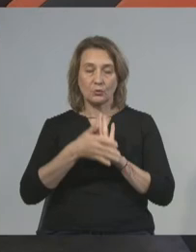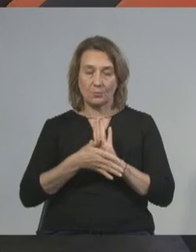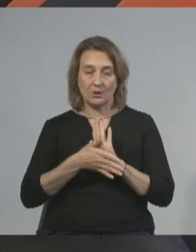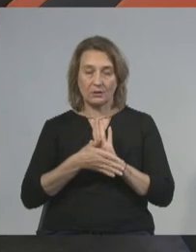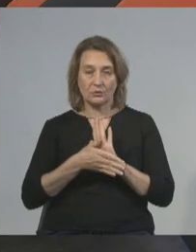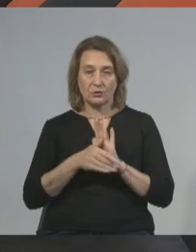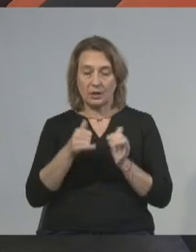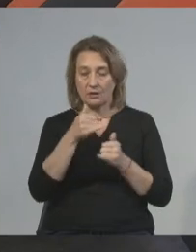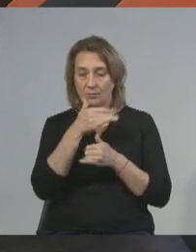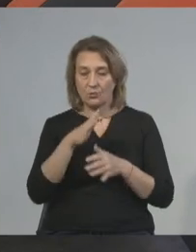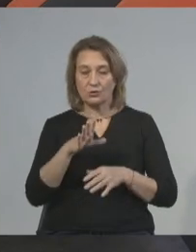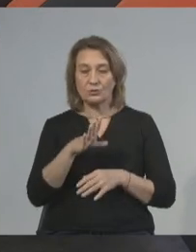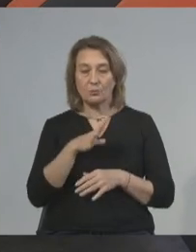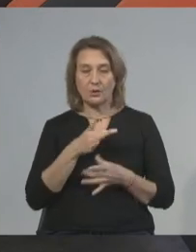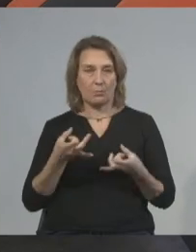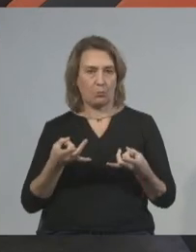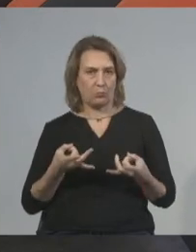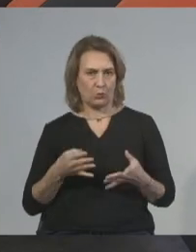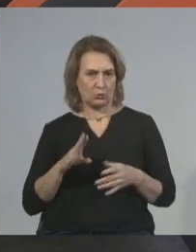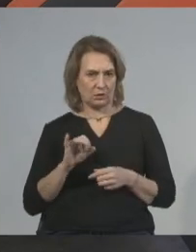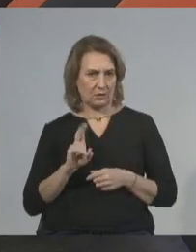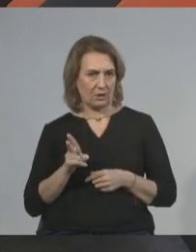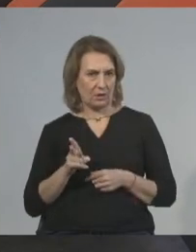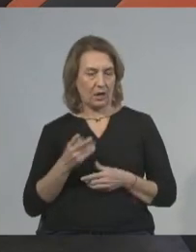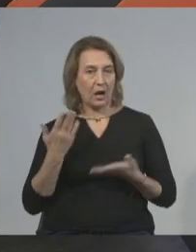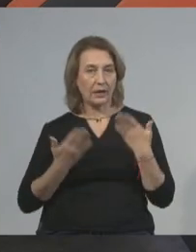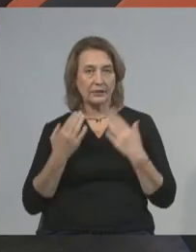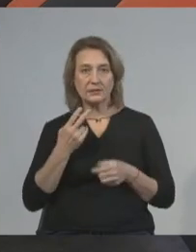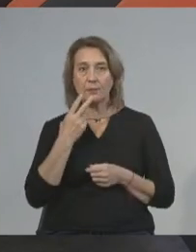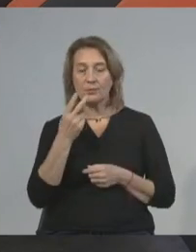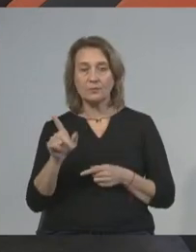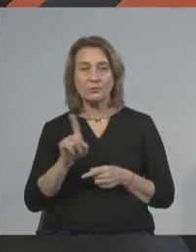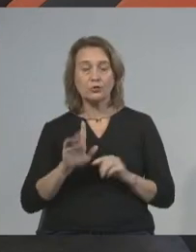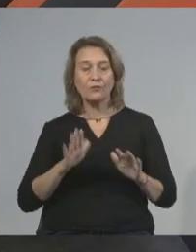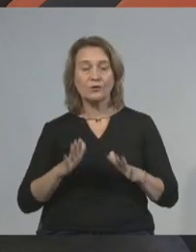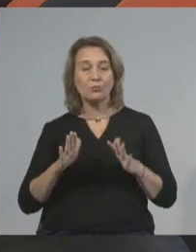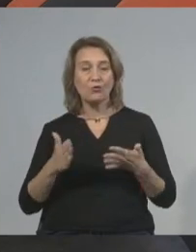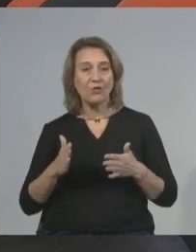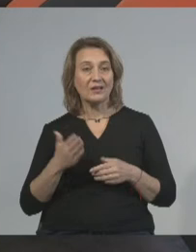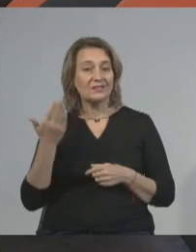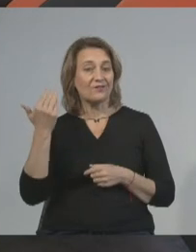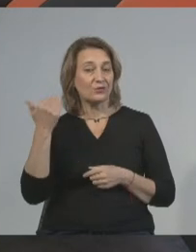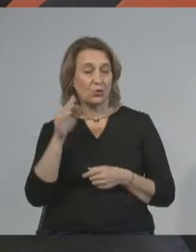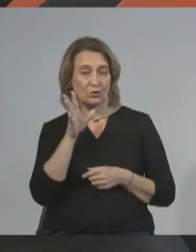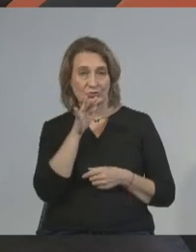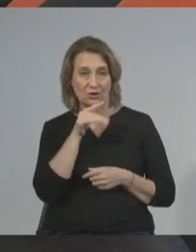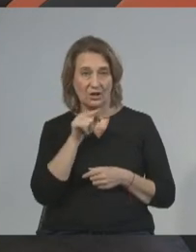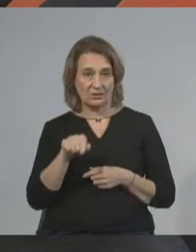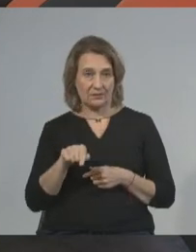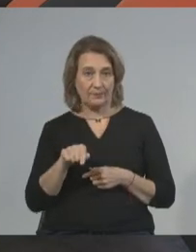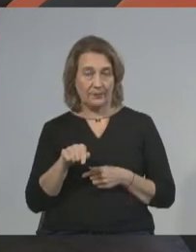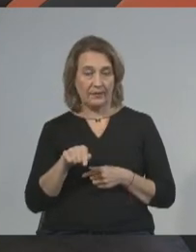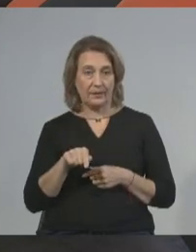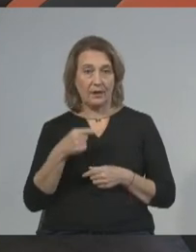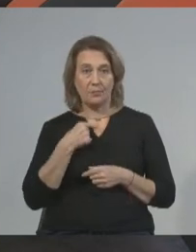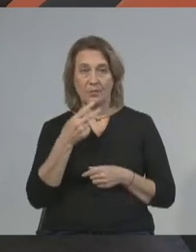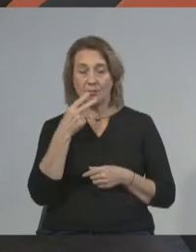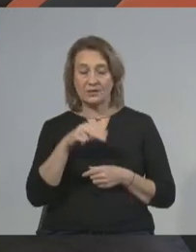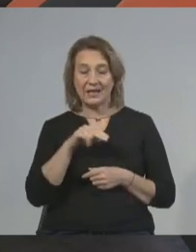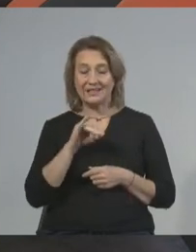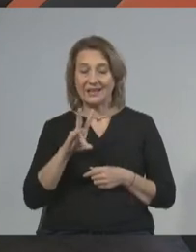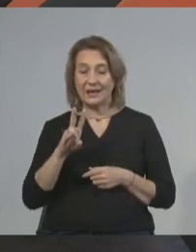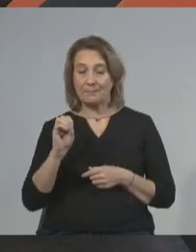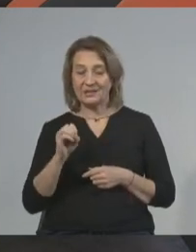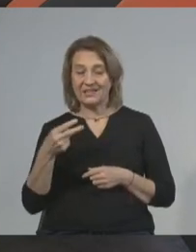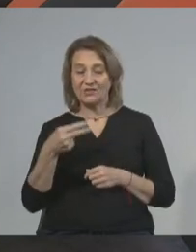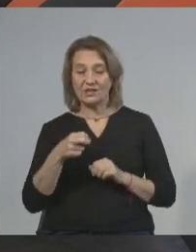311 000 followers and we understand that it's not a coincidence it just cannot happened